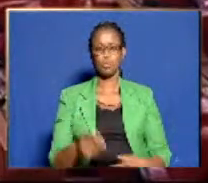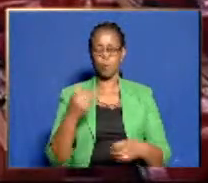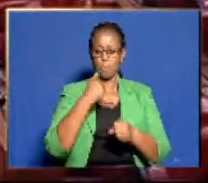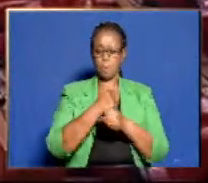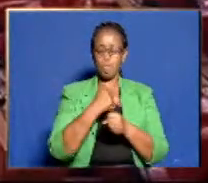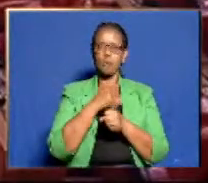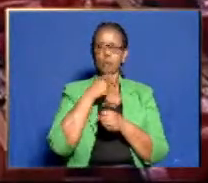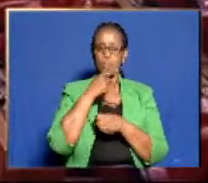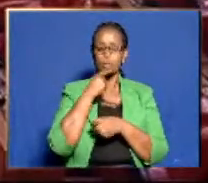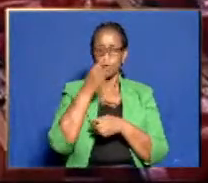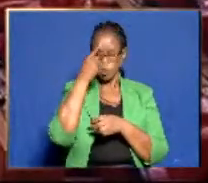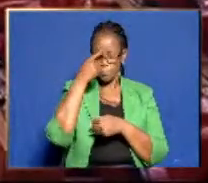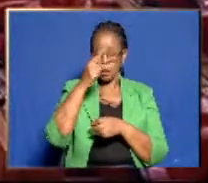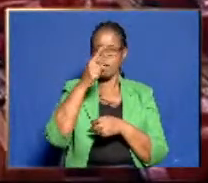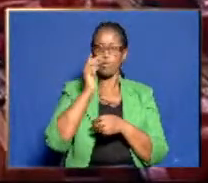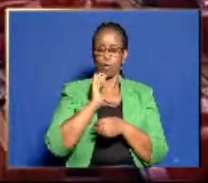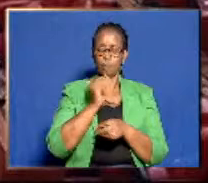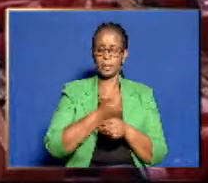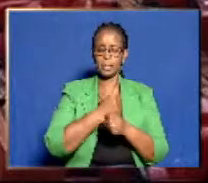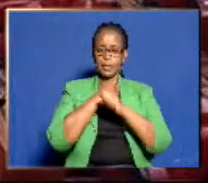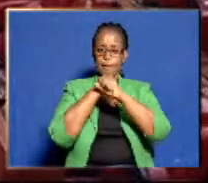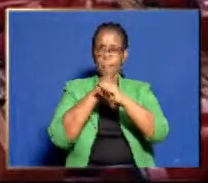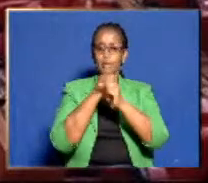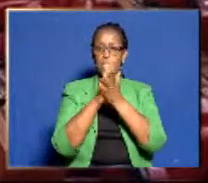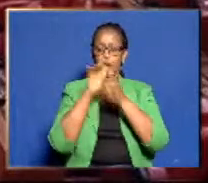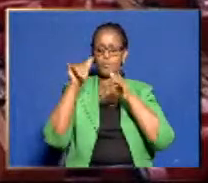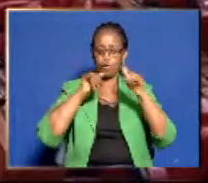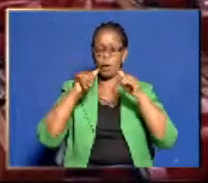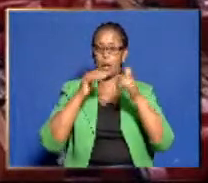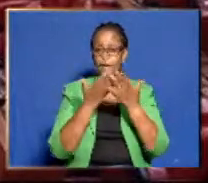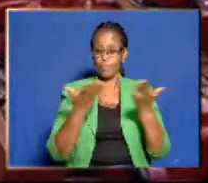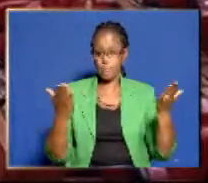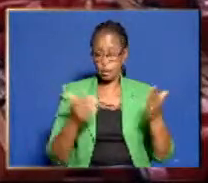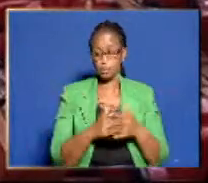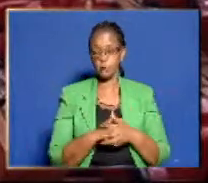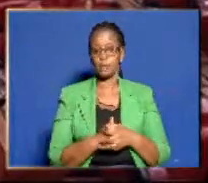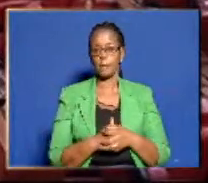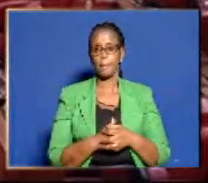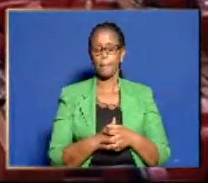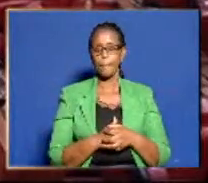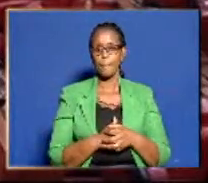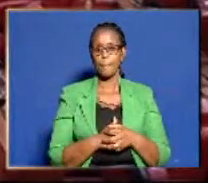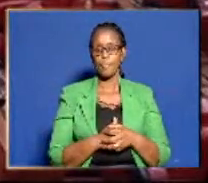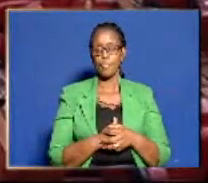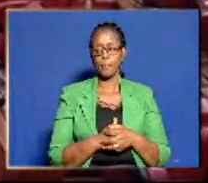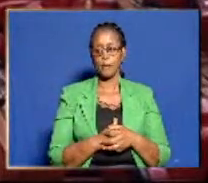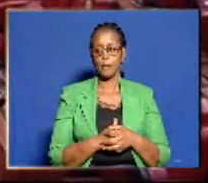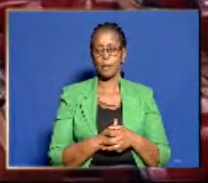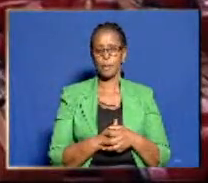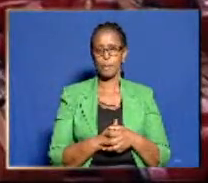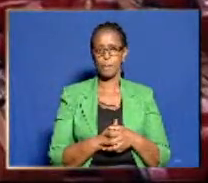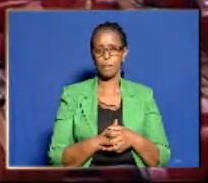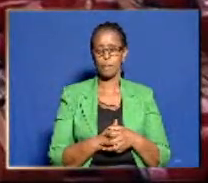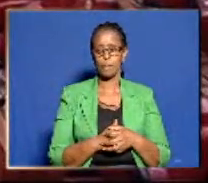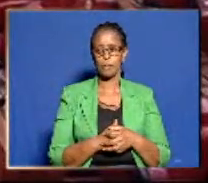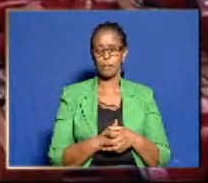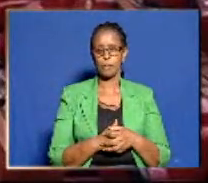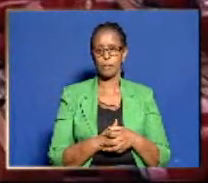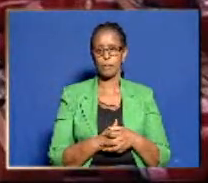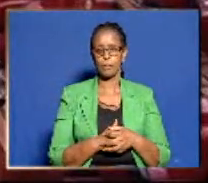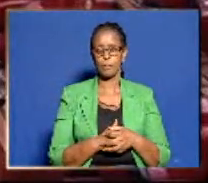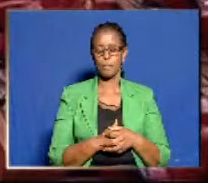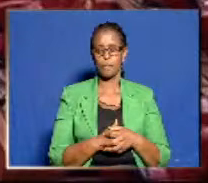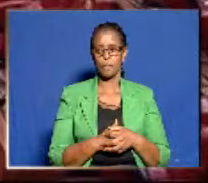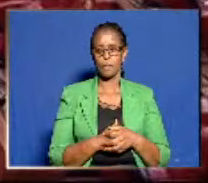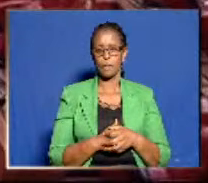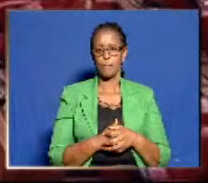Committee of Defense and Foreign Affairs. Honorable Speaker, we want to acknowledge from the